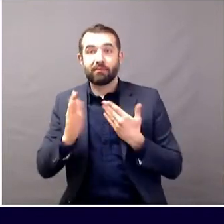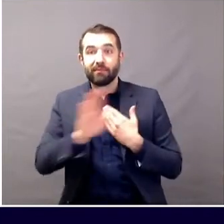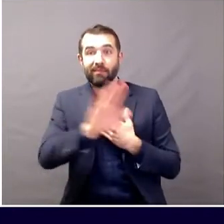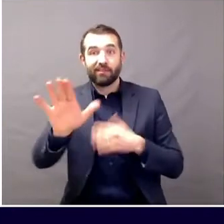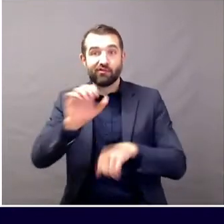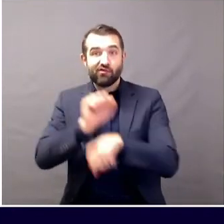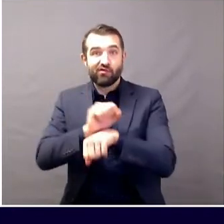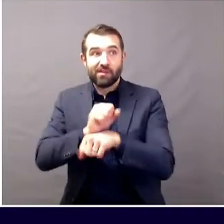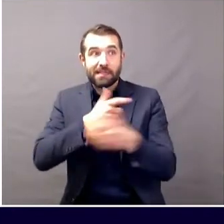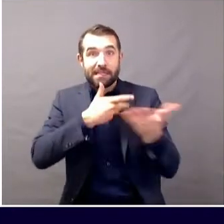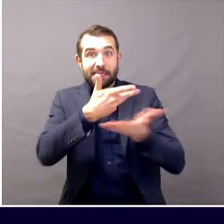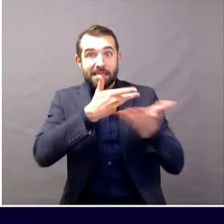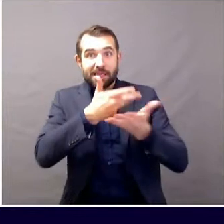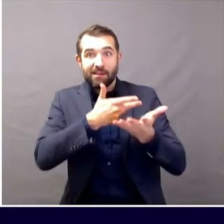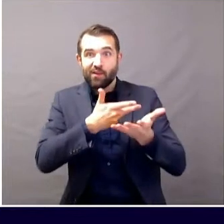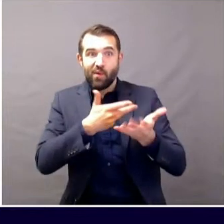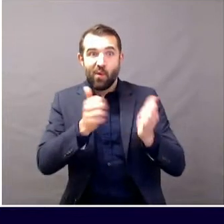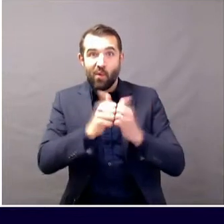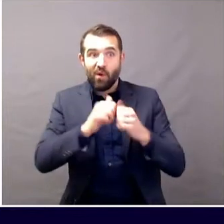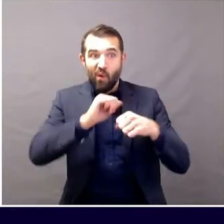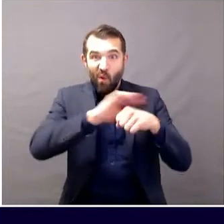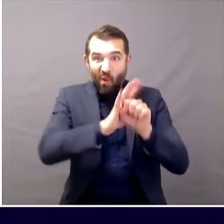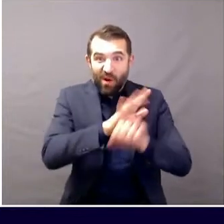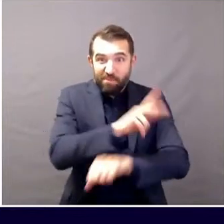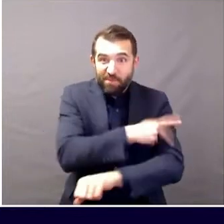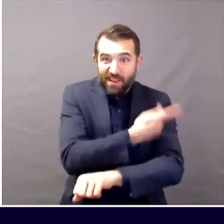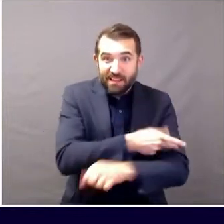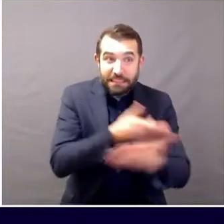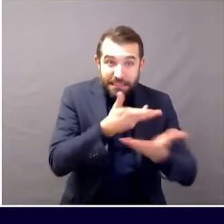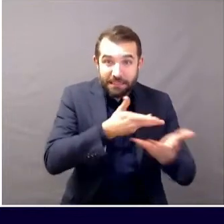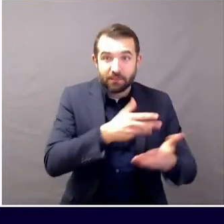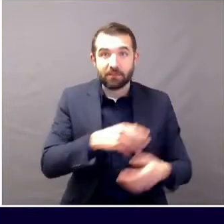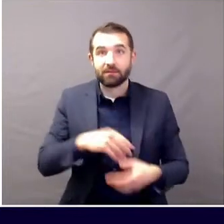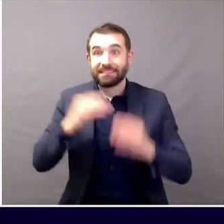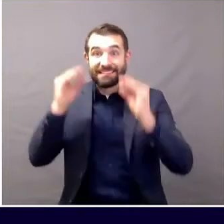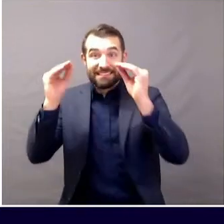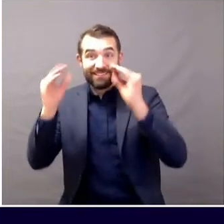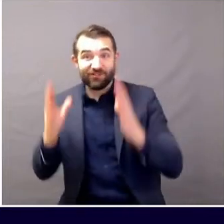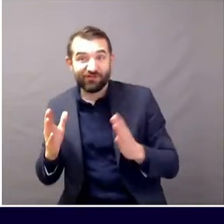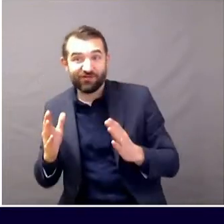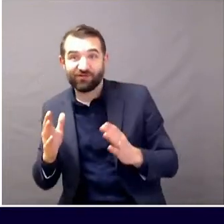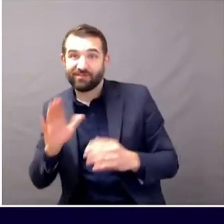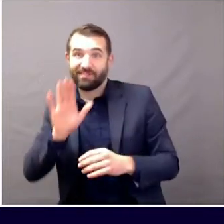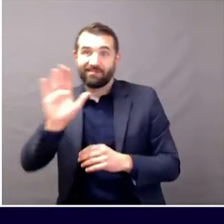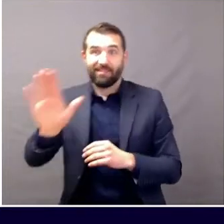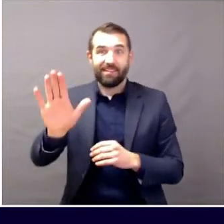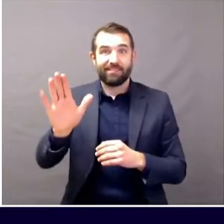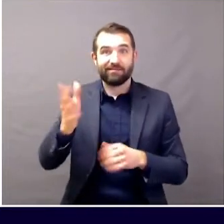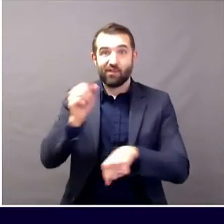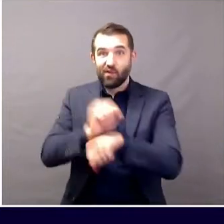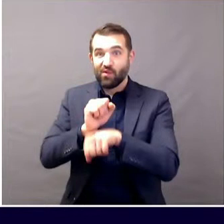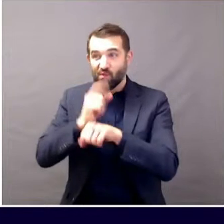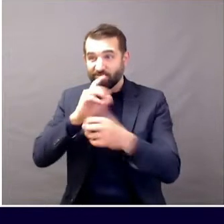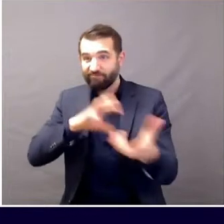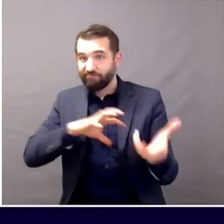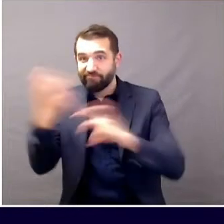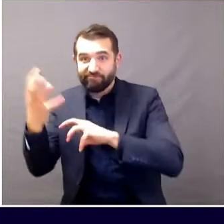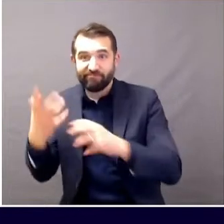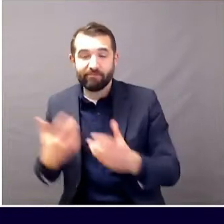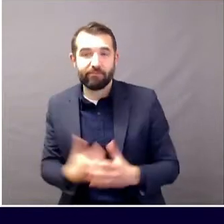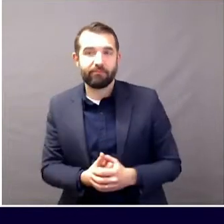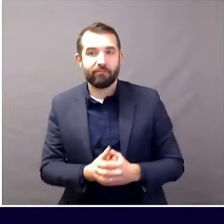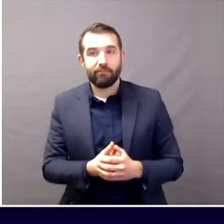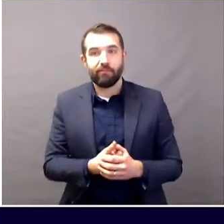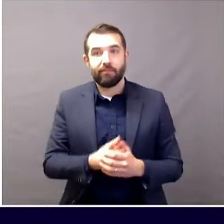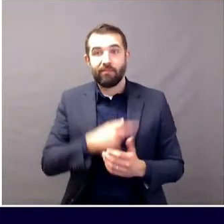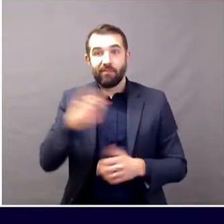managing remote and in-person learning, a retail worker interacting with customers who are unhappy with the safety measures,